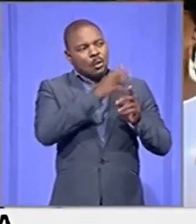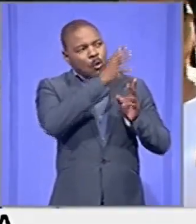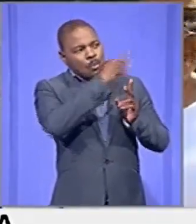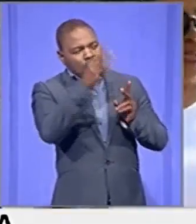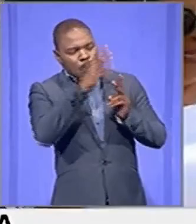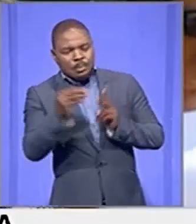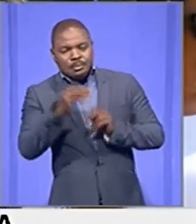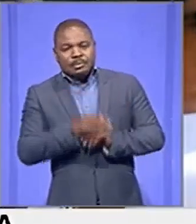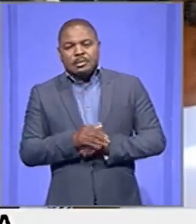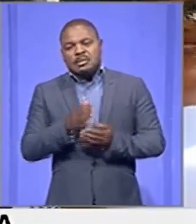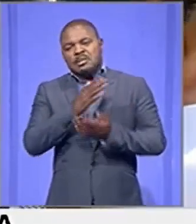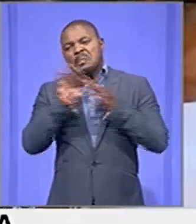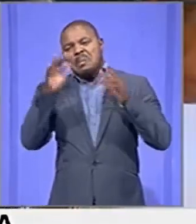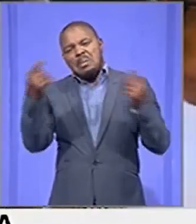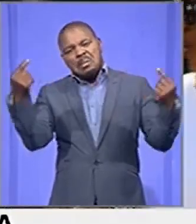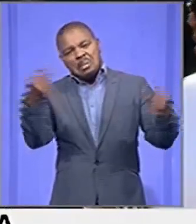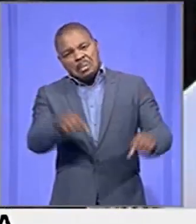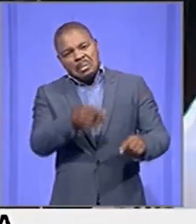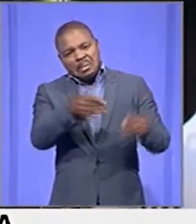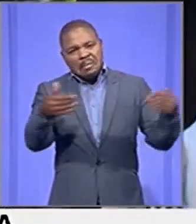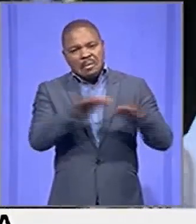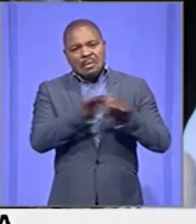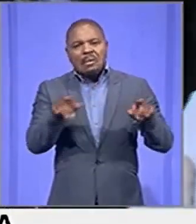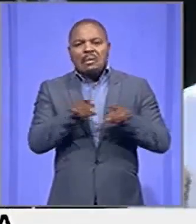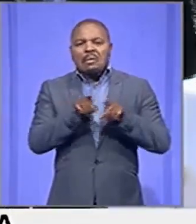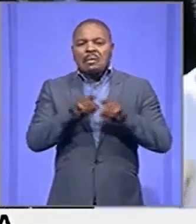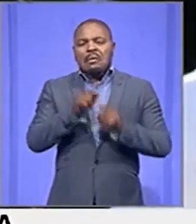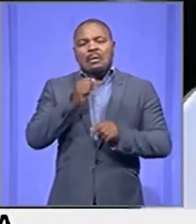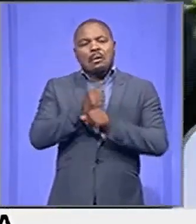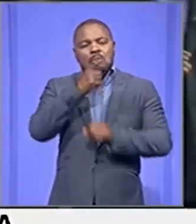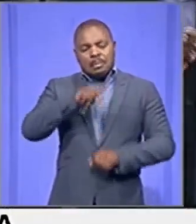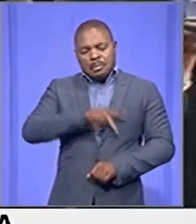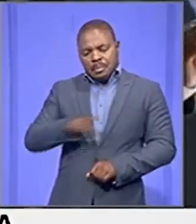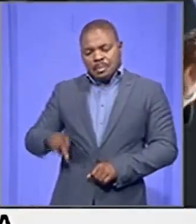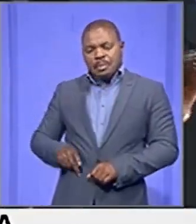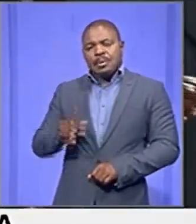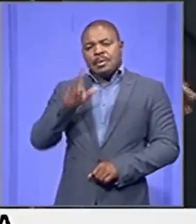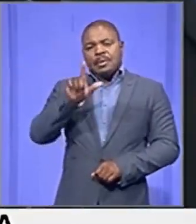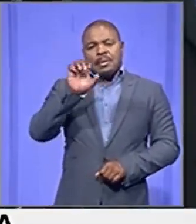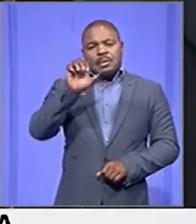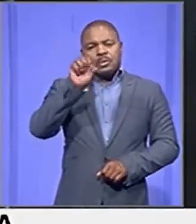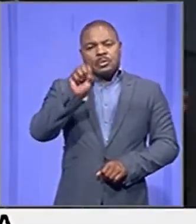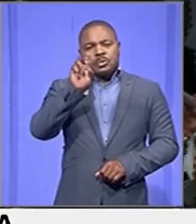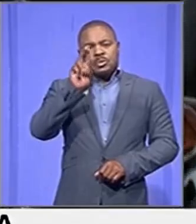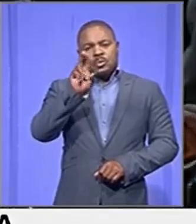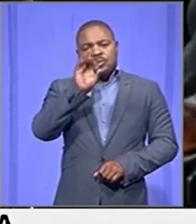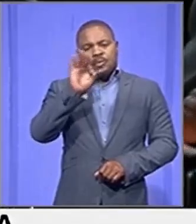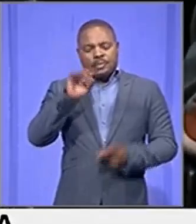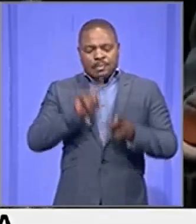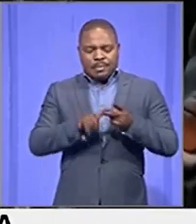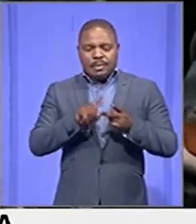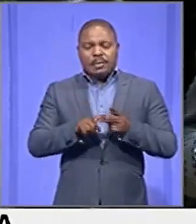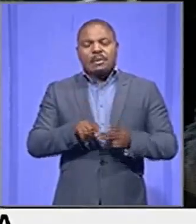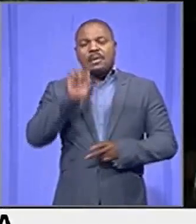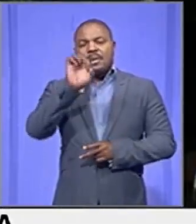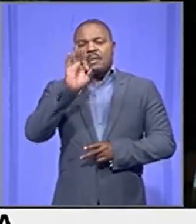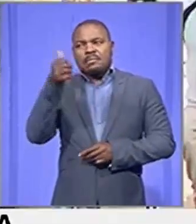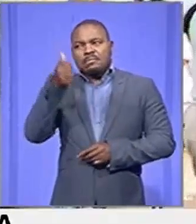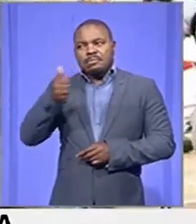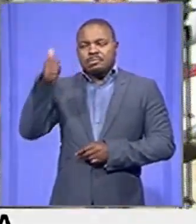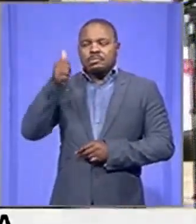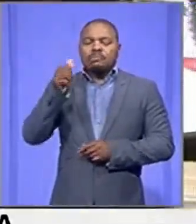teng lepatong la Zweleka ba kenyeletsa tonakgolo ya Gauteng Panyaza Lesufi le moetapele wa EFF Julius